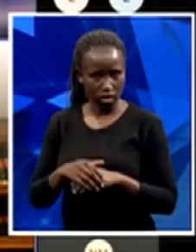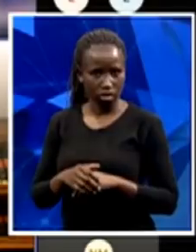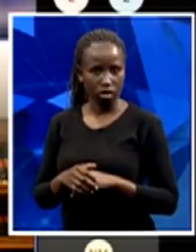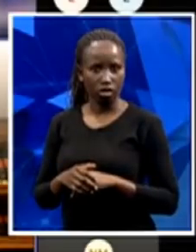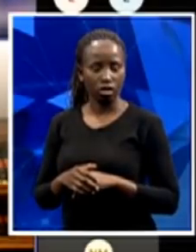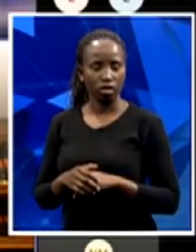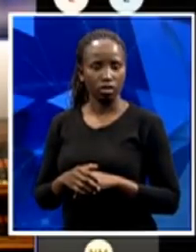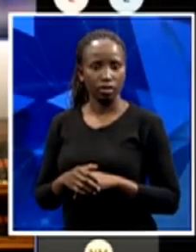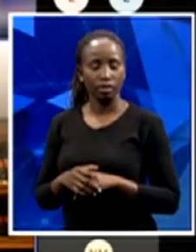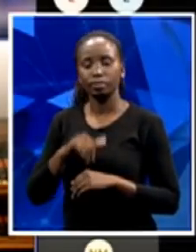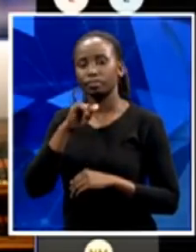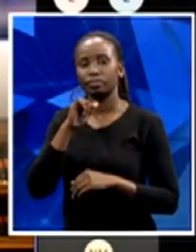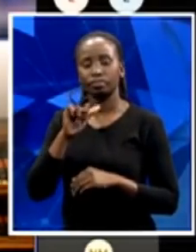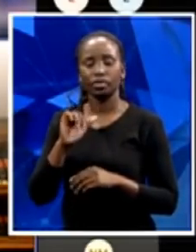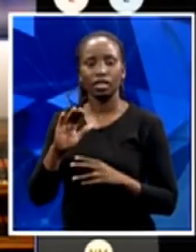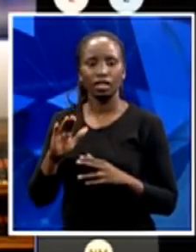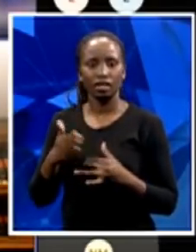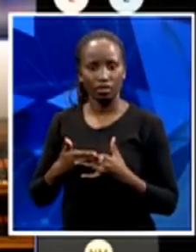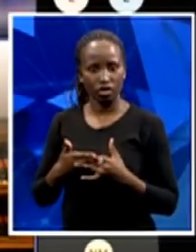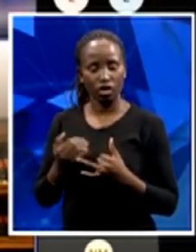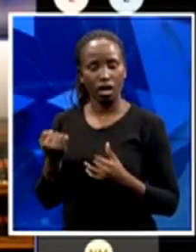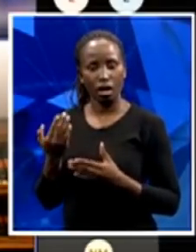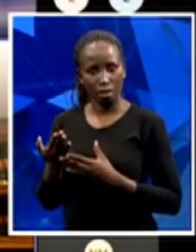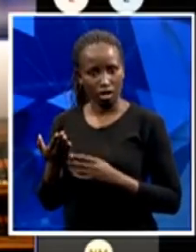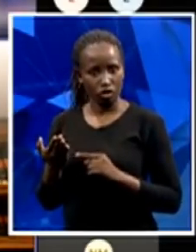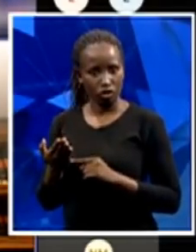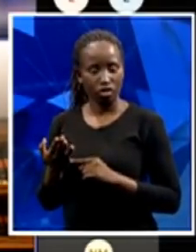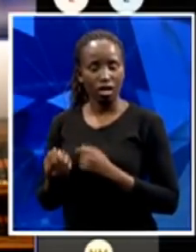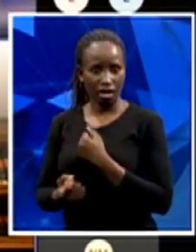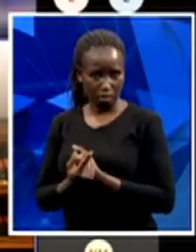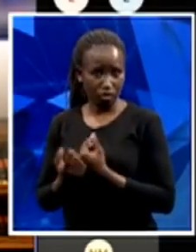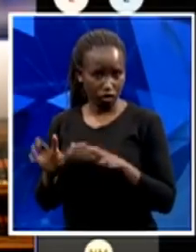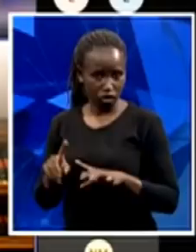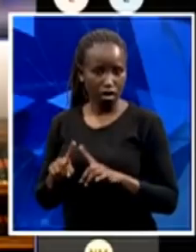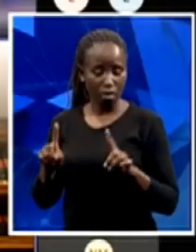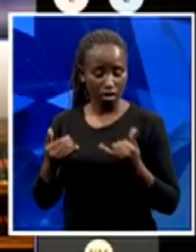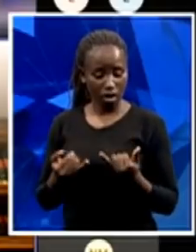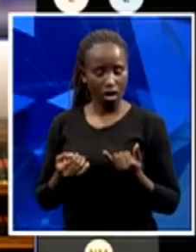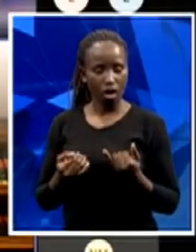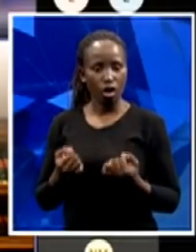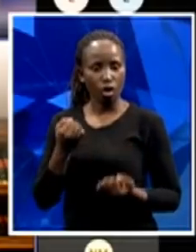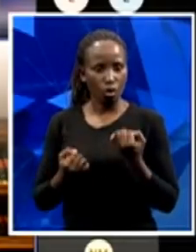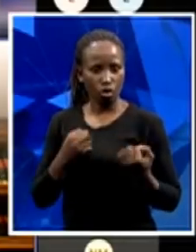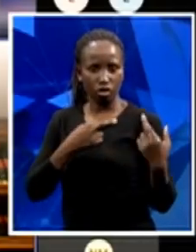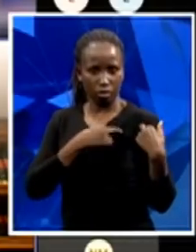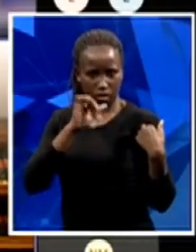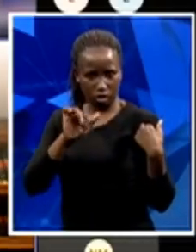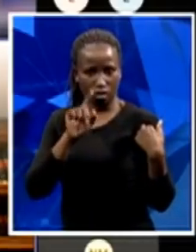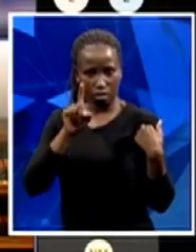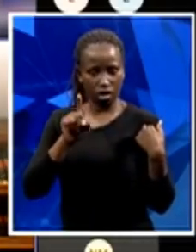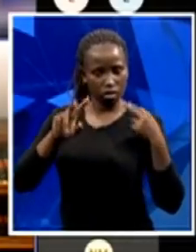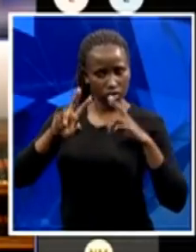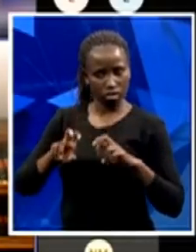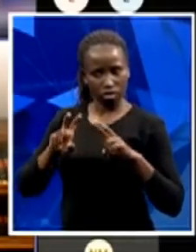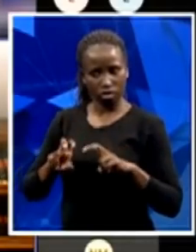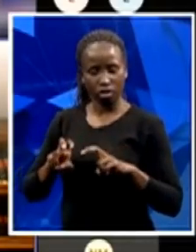is unopposed, the court has a duty to examine the unopposed application to satisfy itself that a proper case has been made